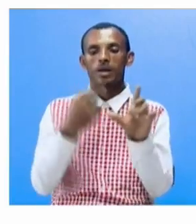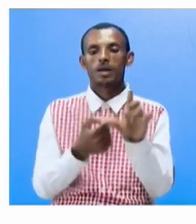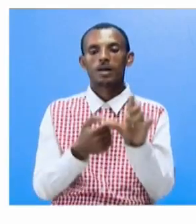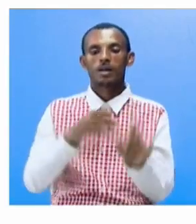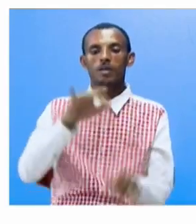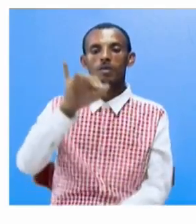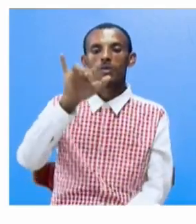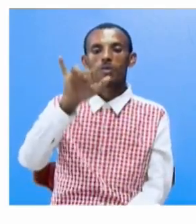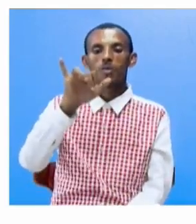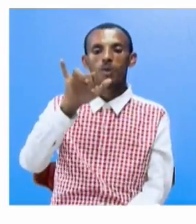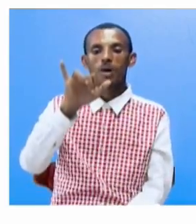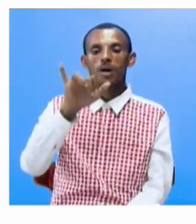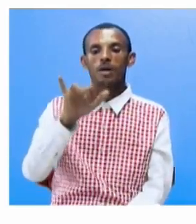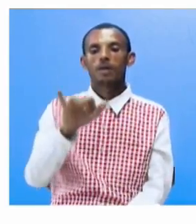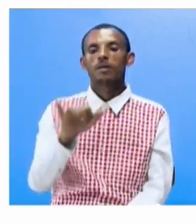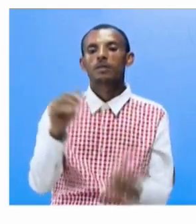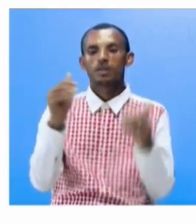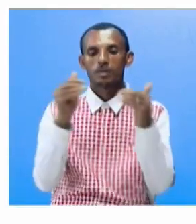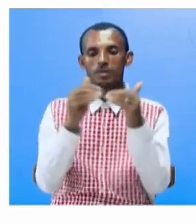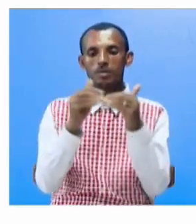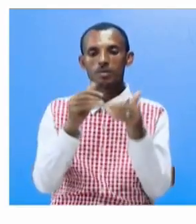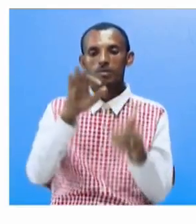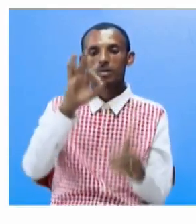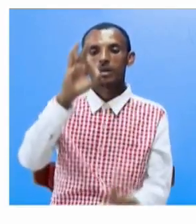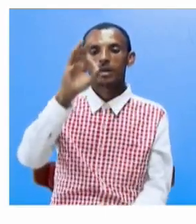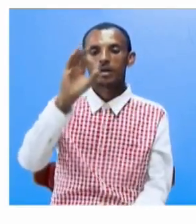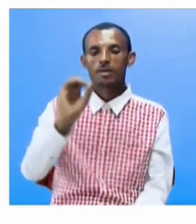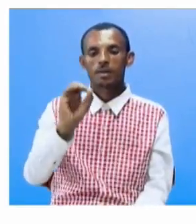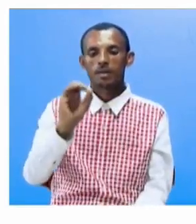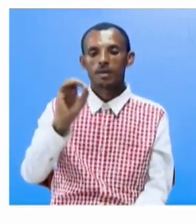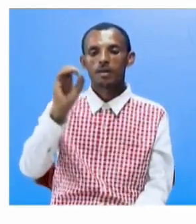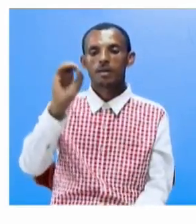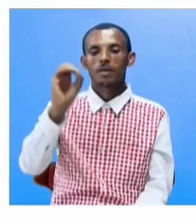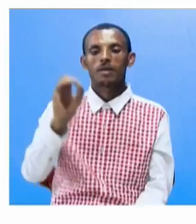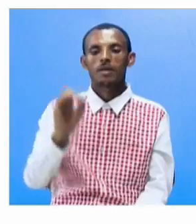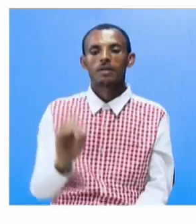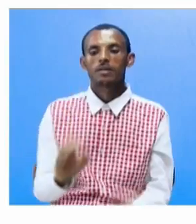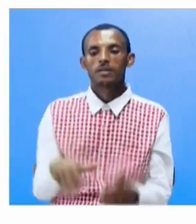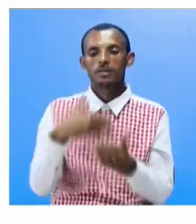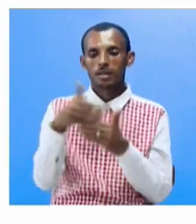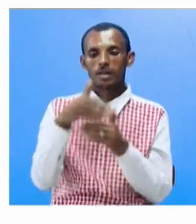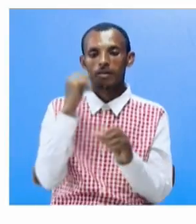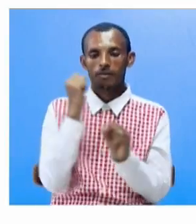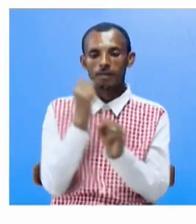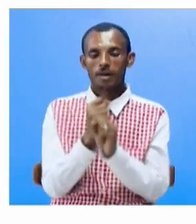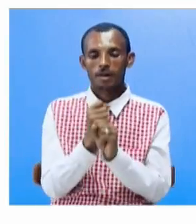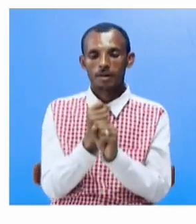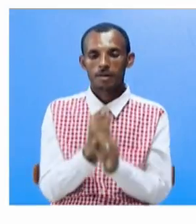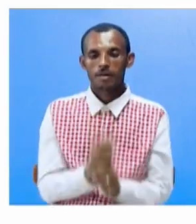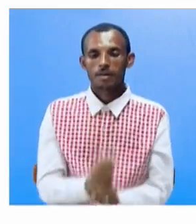Y is 90 degree. Then find